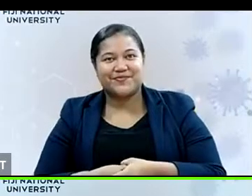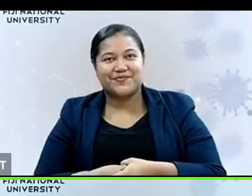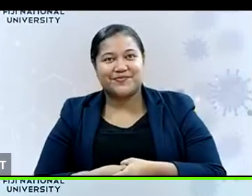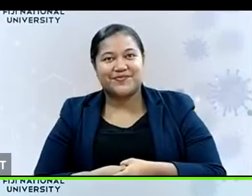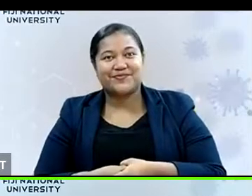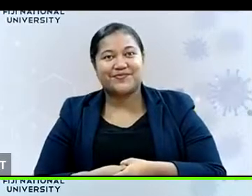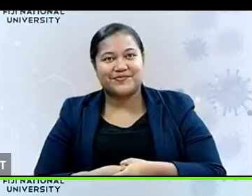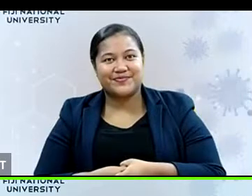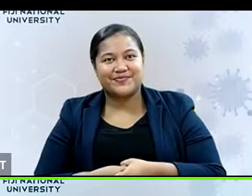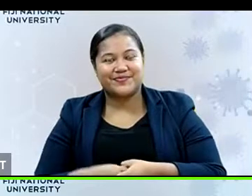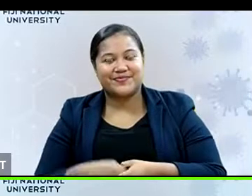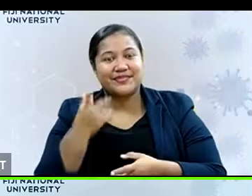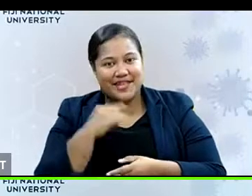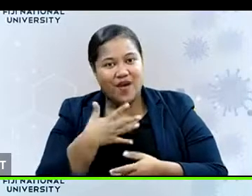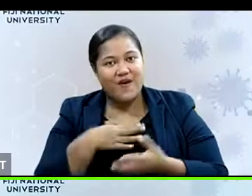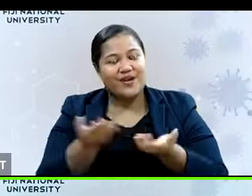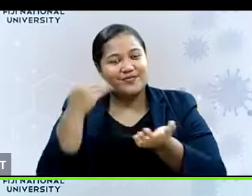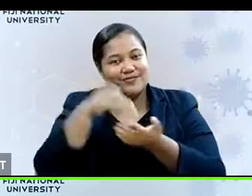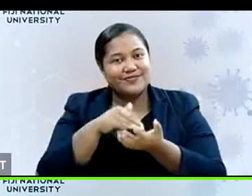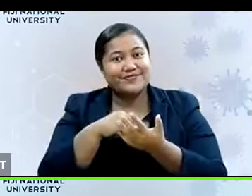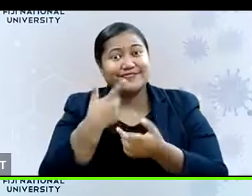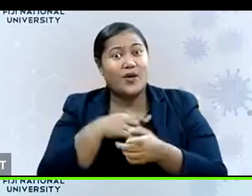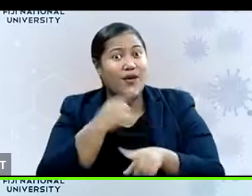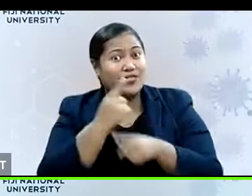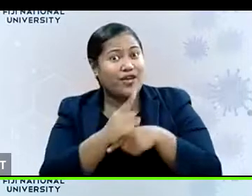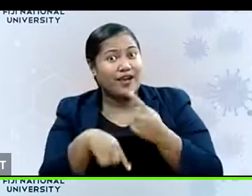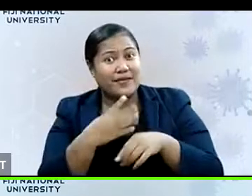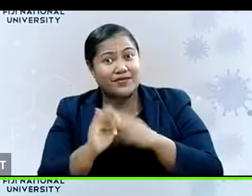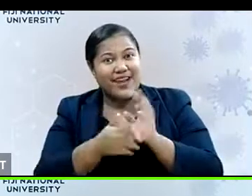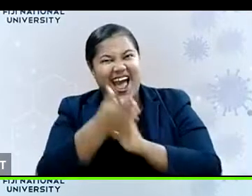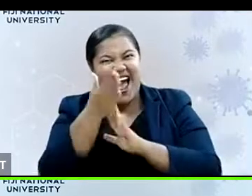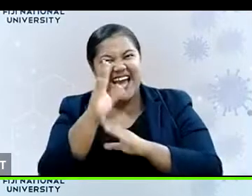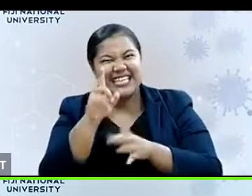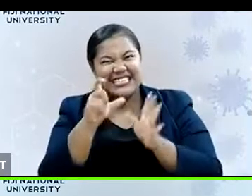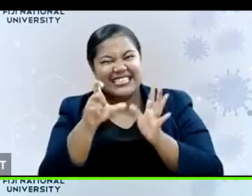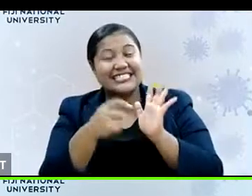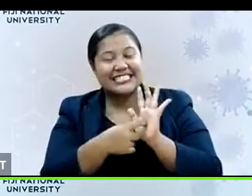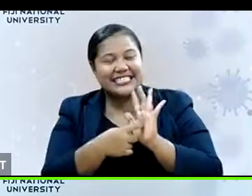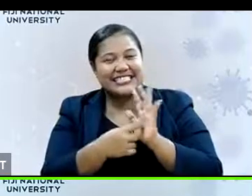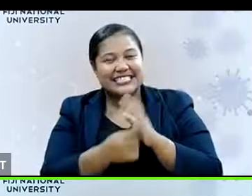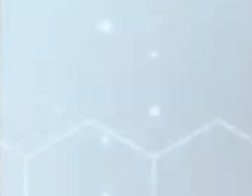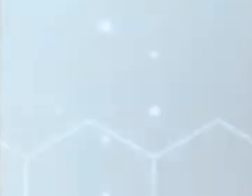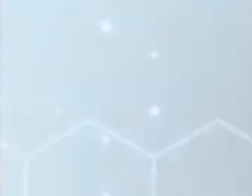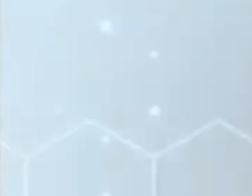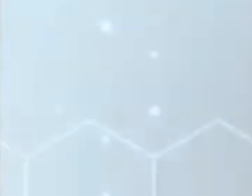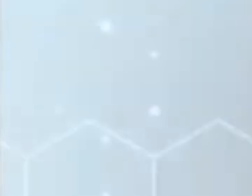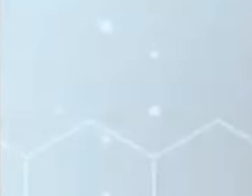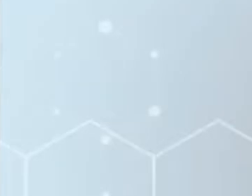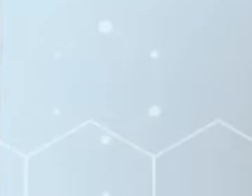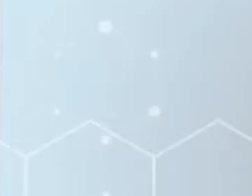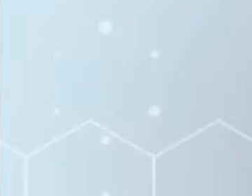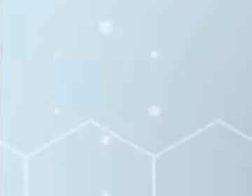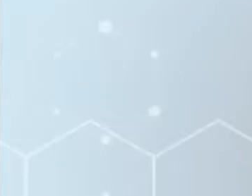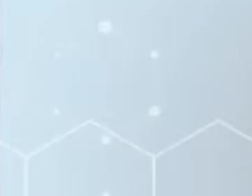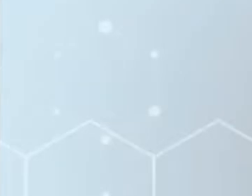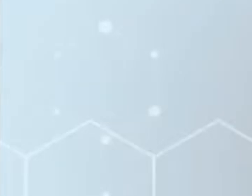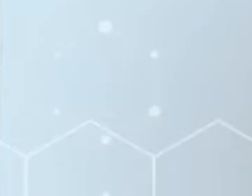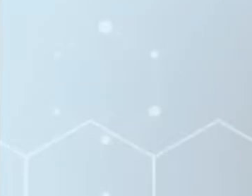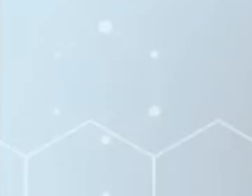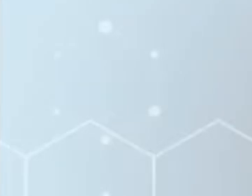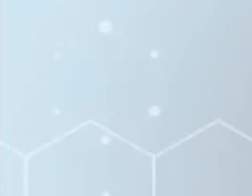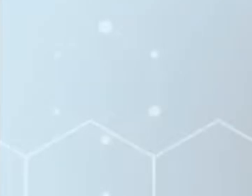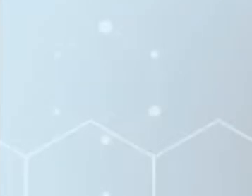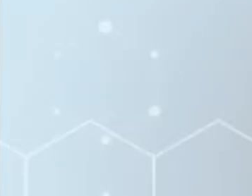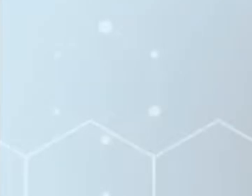point on that as well, that if you're detecting something at a high CT, doesn't mean, and it's a historic infection, so